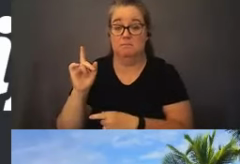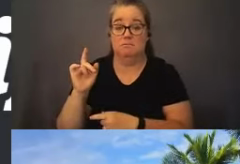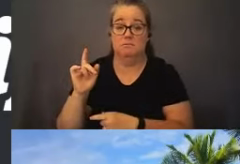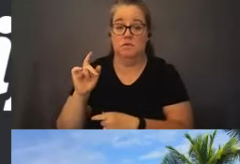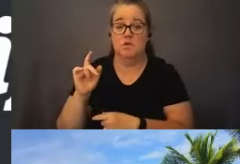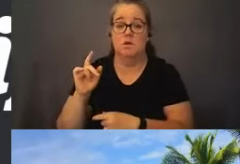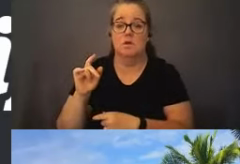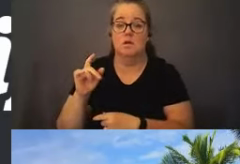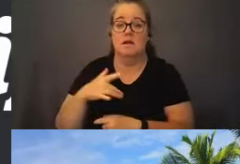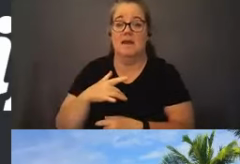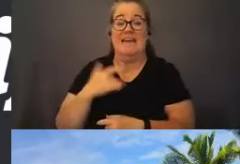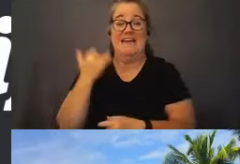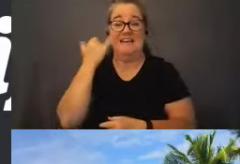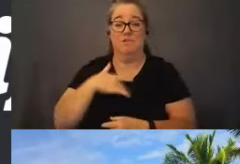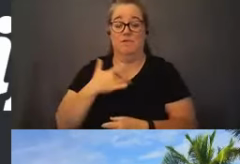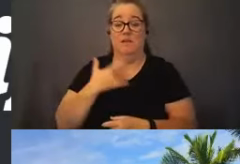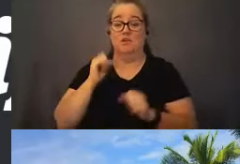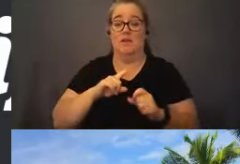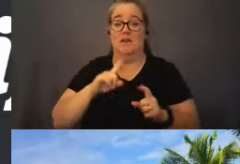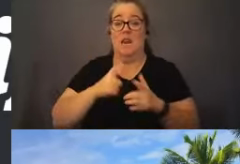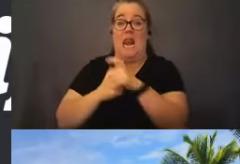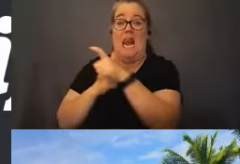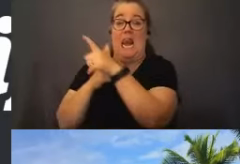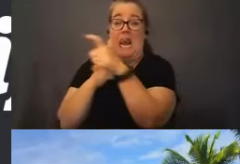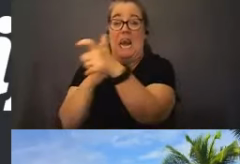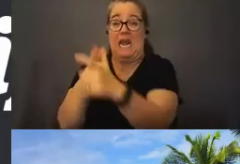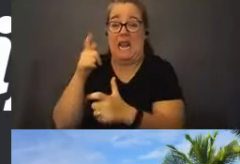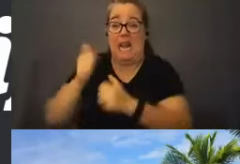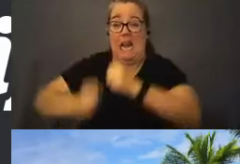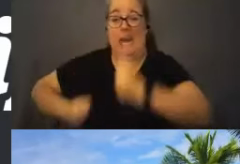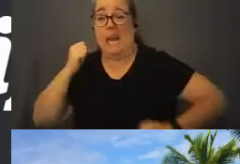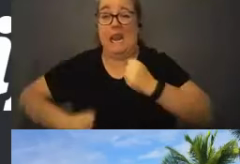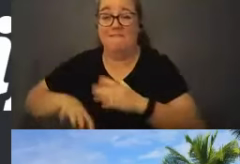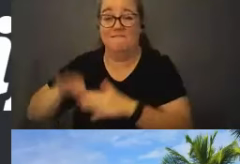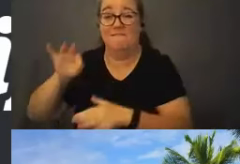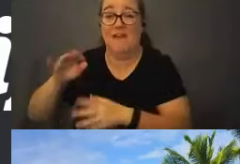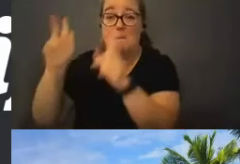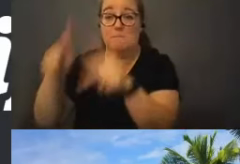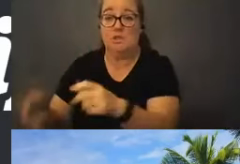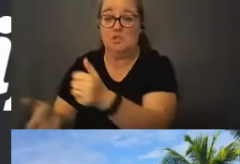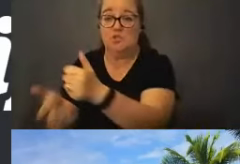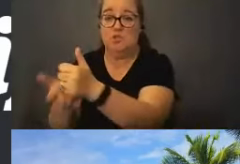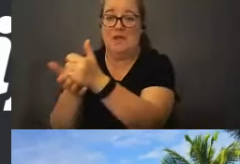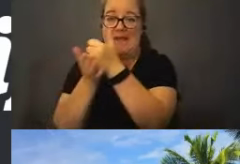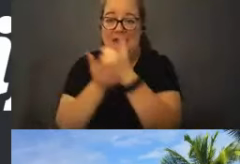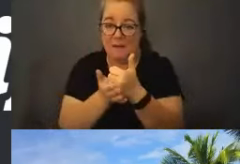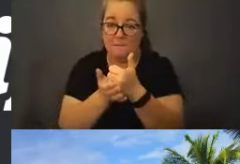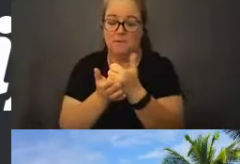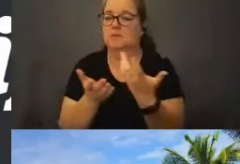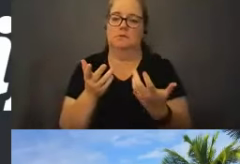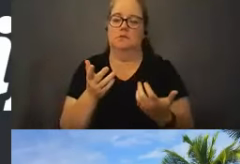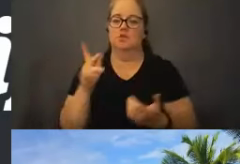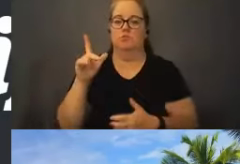get somewhere and run, maybe go get some help, you can do that, but that's a hard decision. But 20